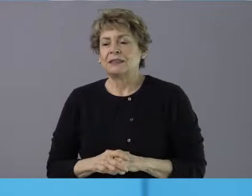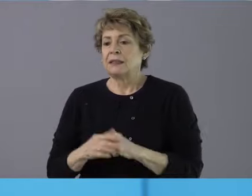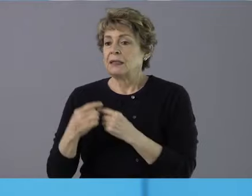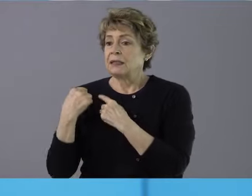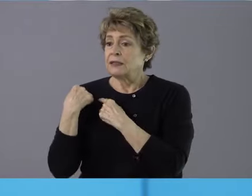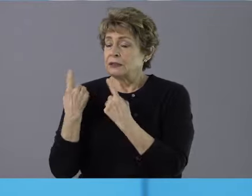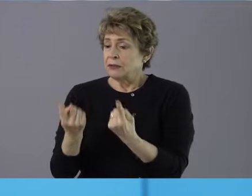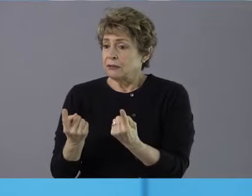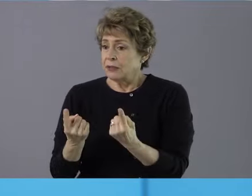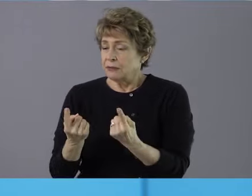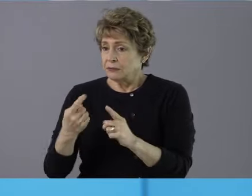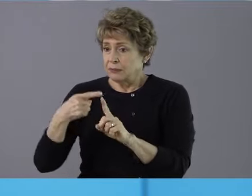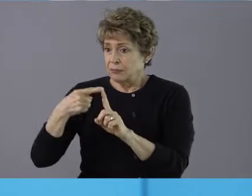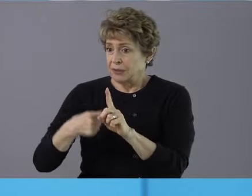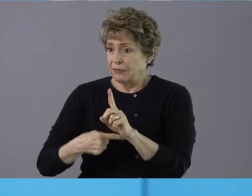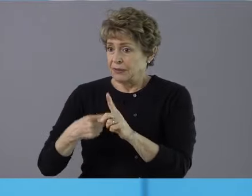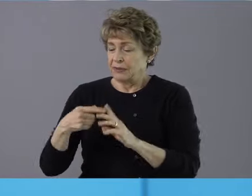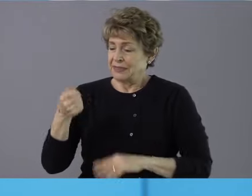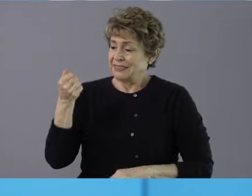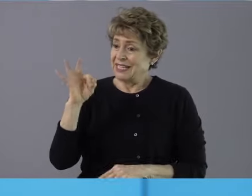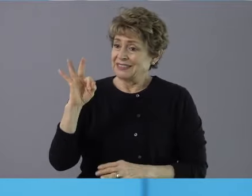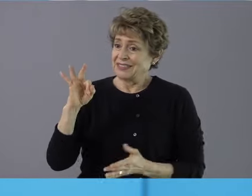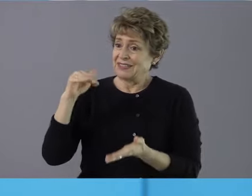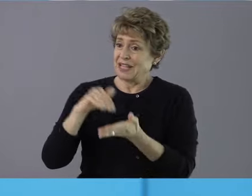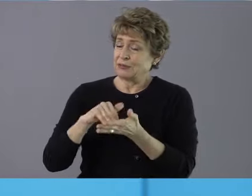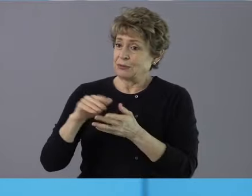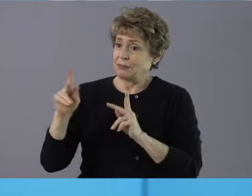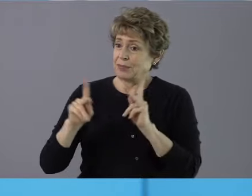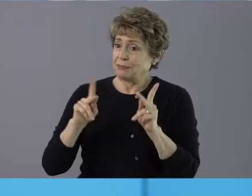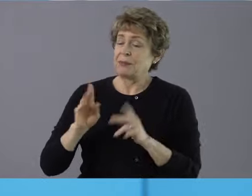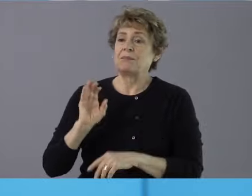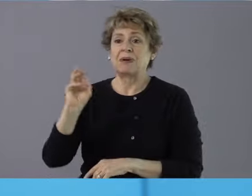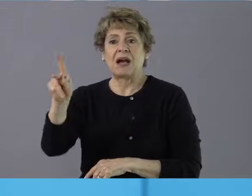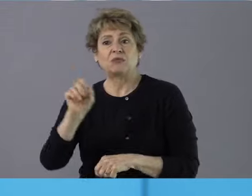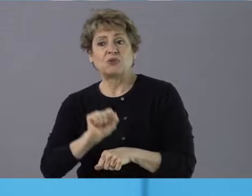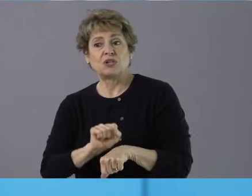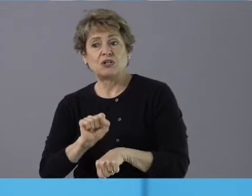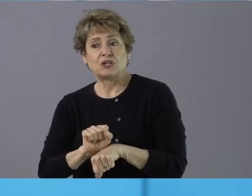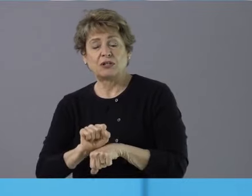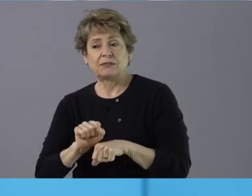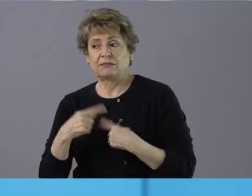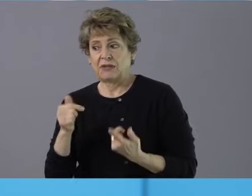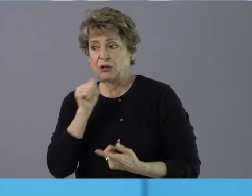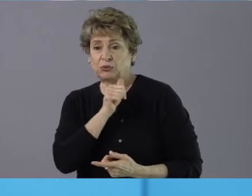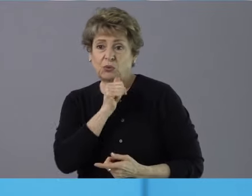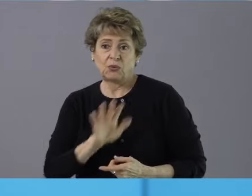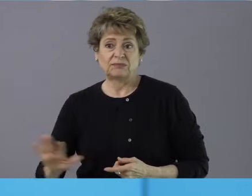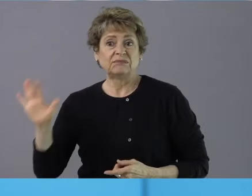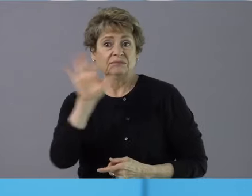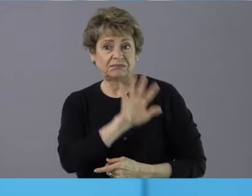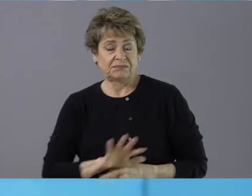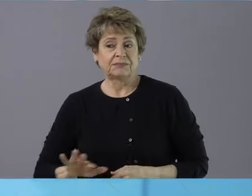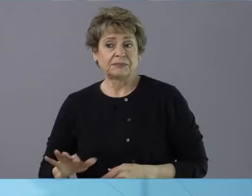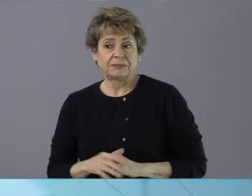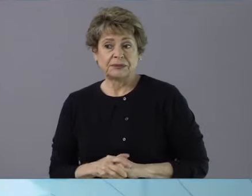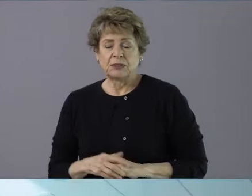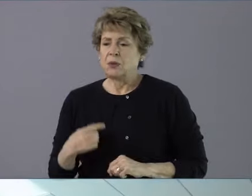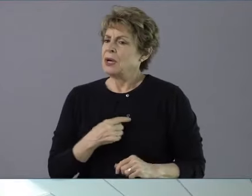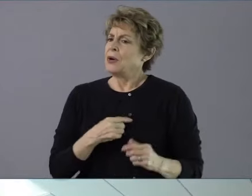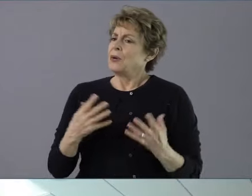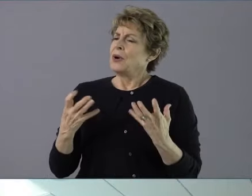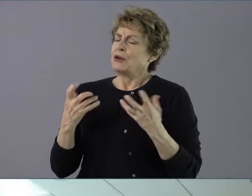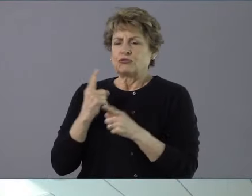19,700 Arizonans return to work. So we want to do the right thing, and that's what's going to guide us. Do you think people feel it's safe to go back to work, though, at a